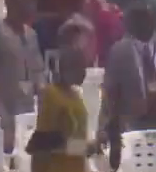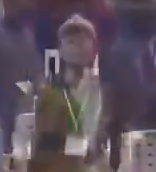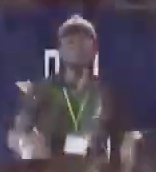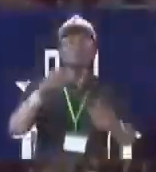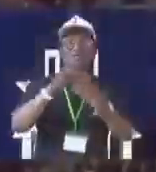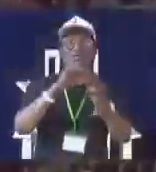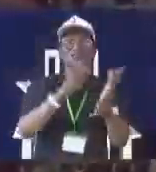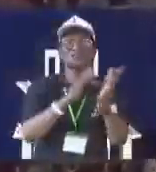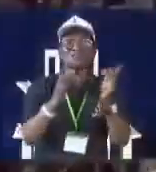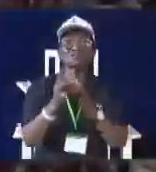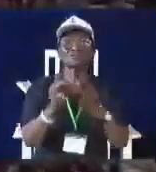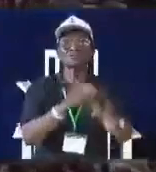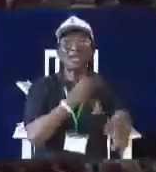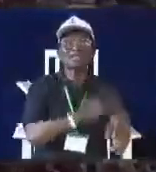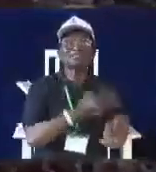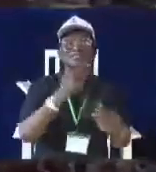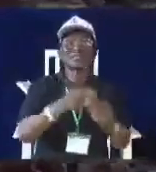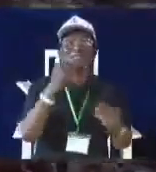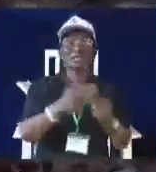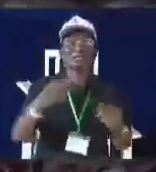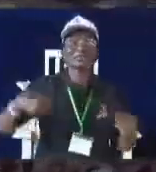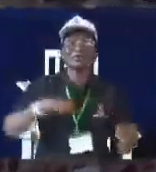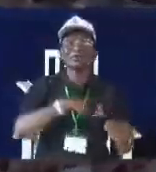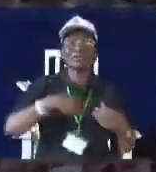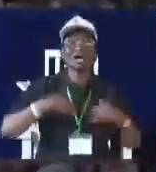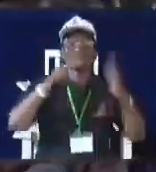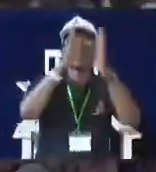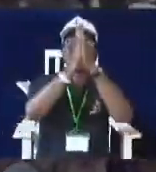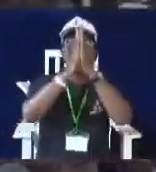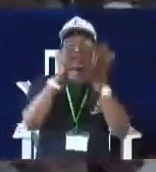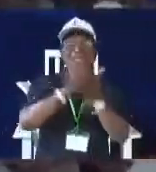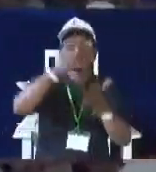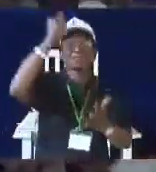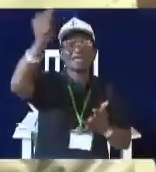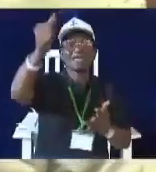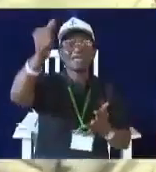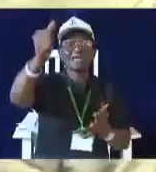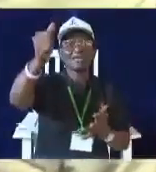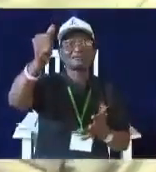in Jesus' mighty name, we have prayed.